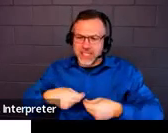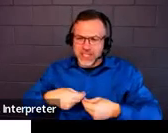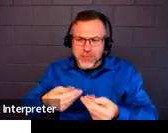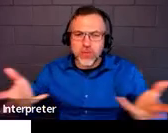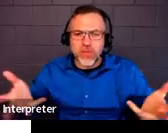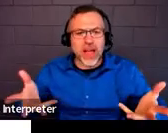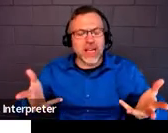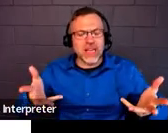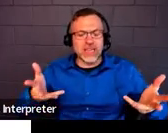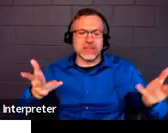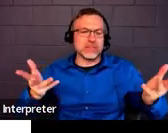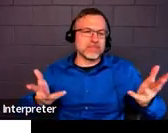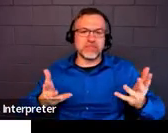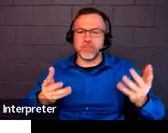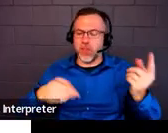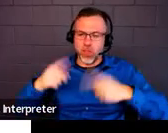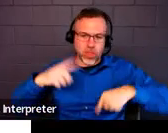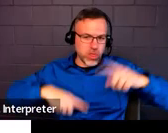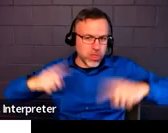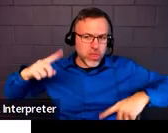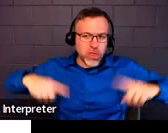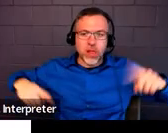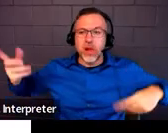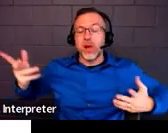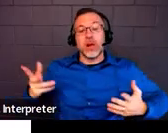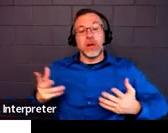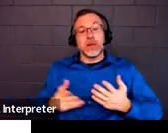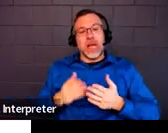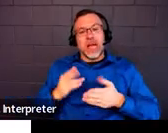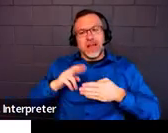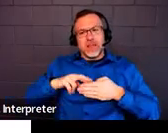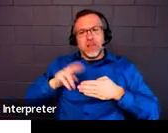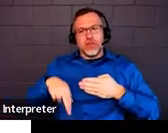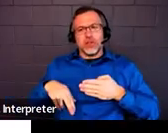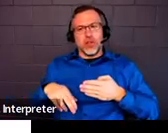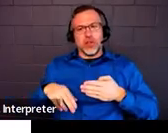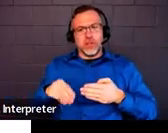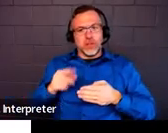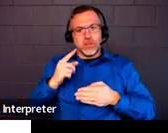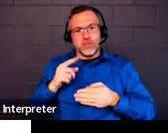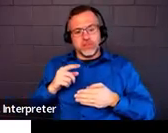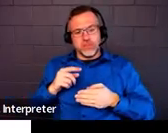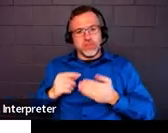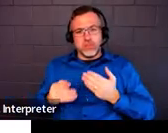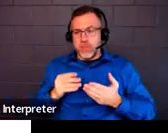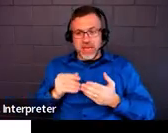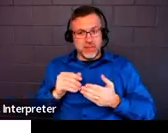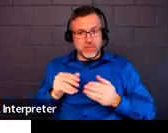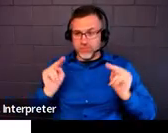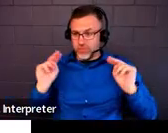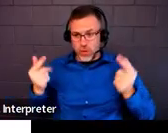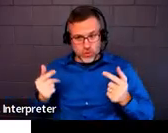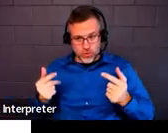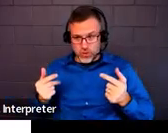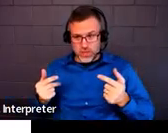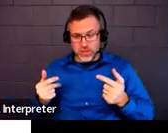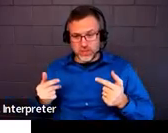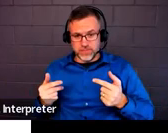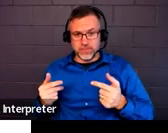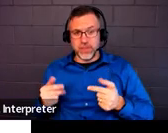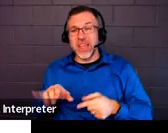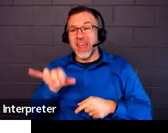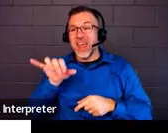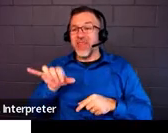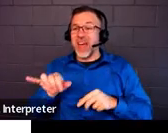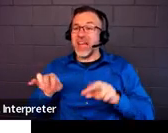situations where even a student's results might be in question of being invalidated, right? This is a highly nuanced assessment. It